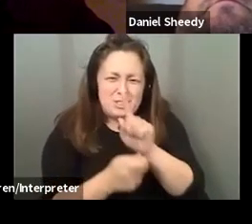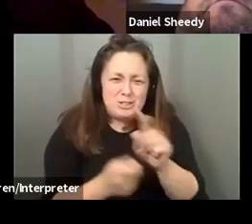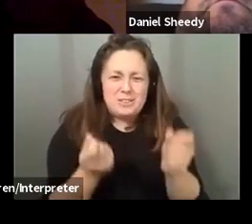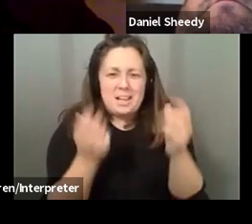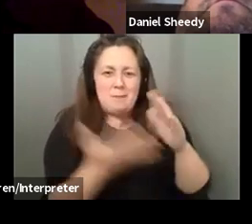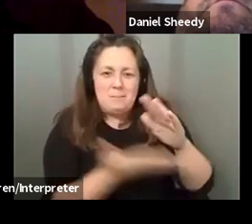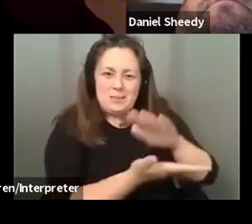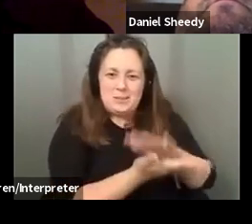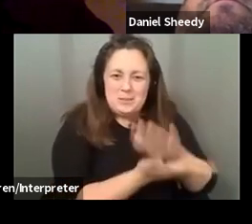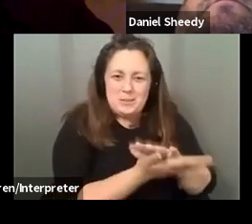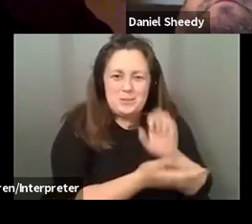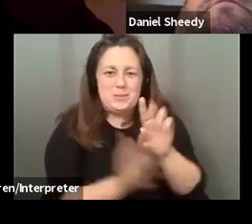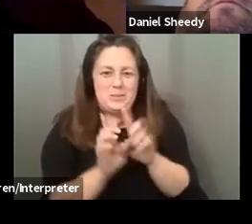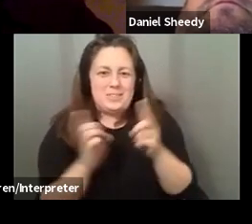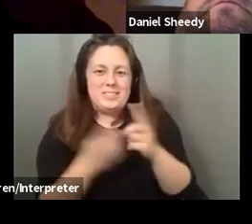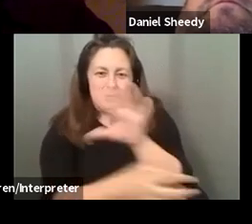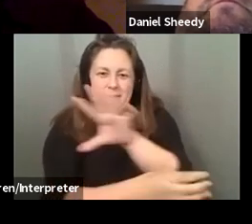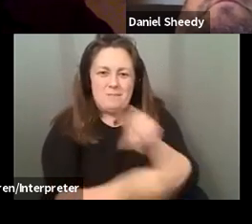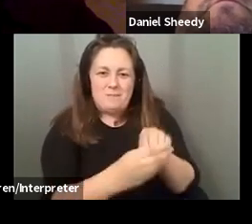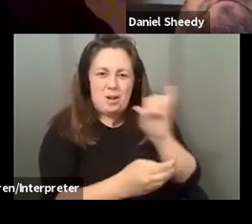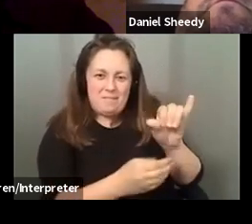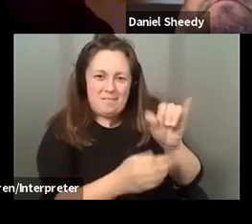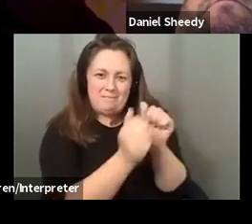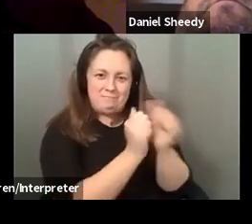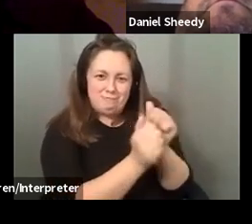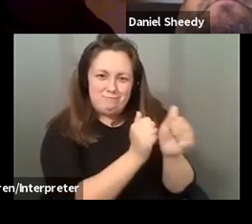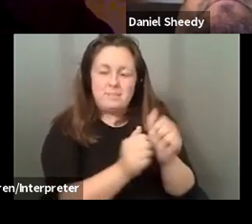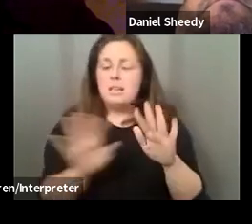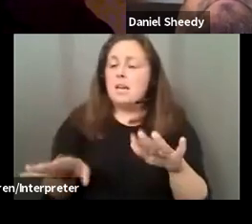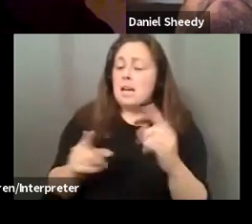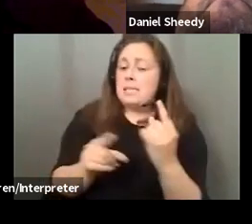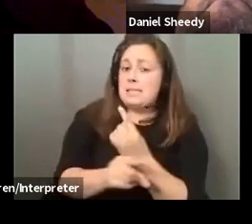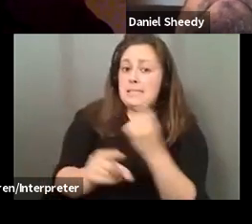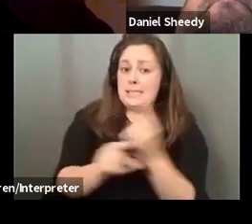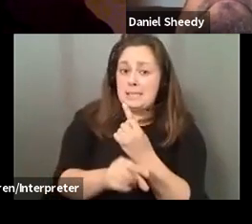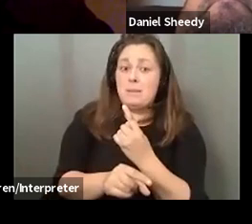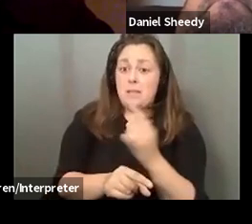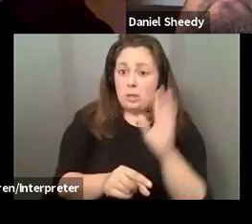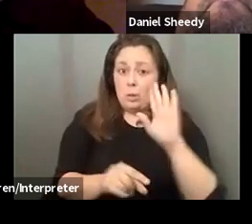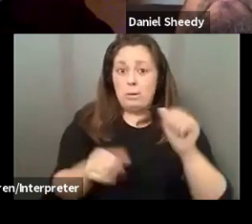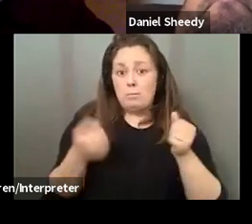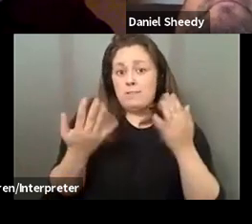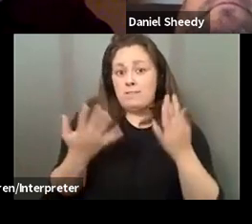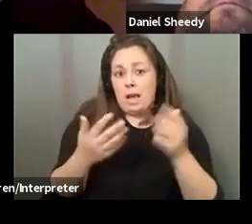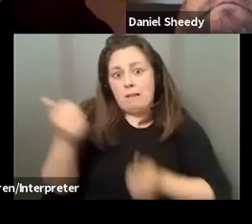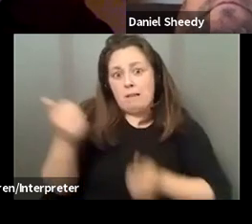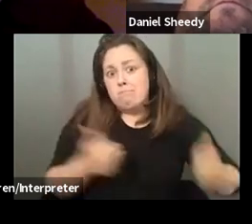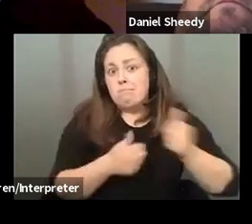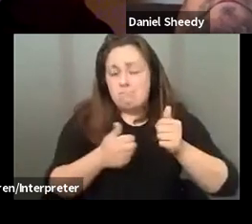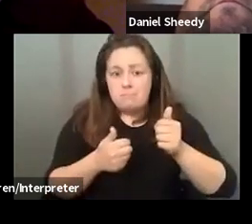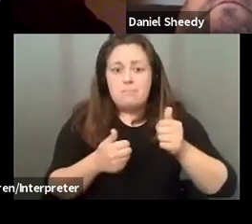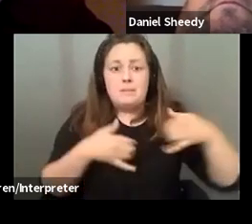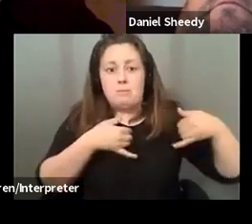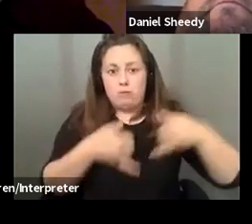were part of this. So they typically provide a grand prize, if you will. Actually, one of